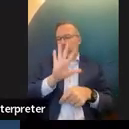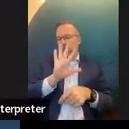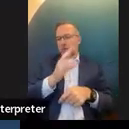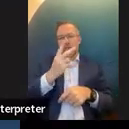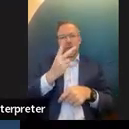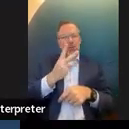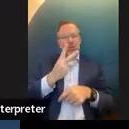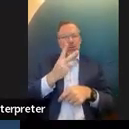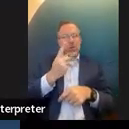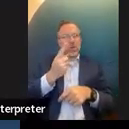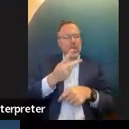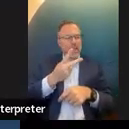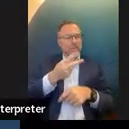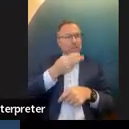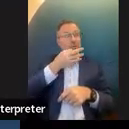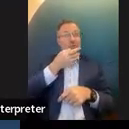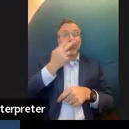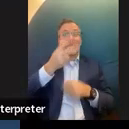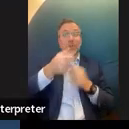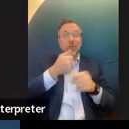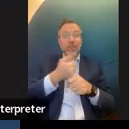almost 3 years ago now.